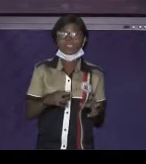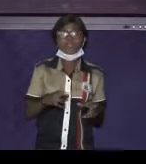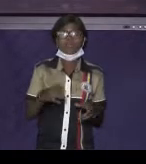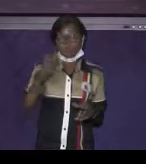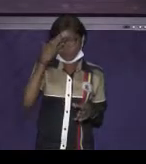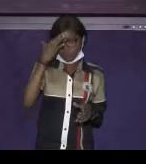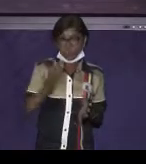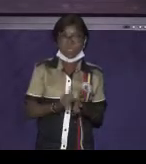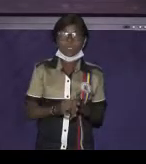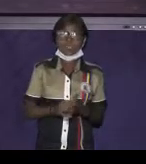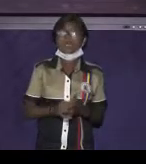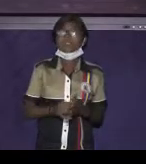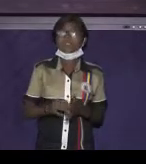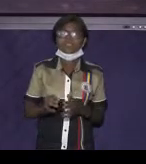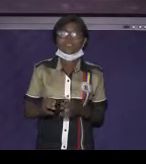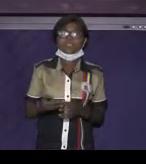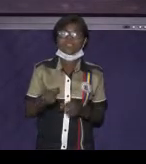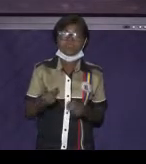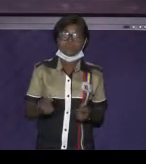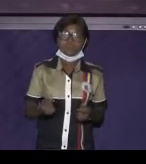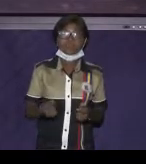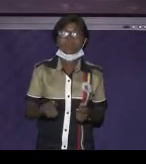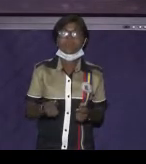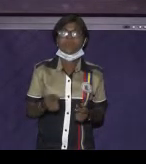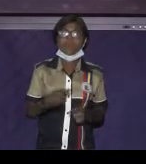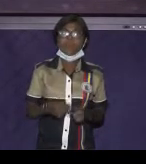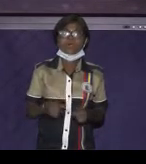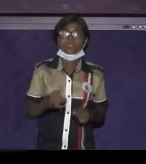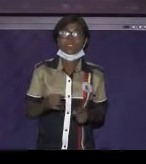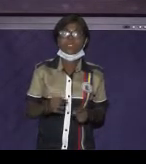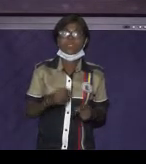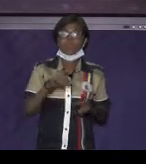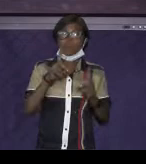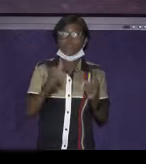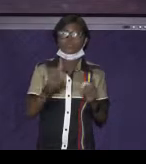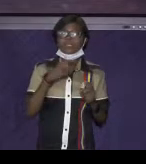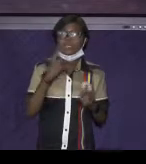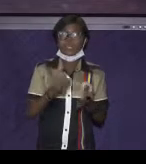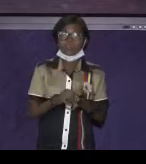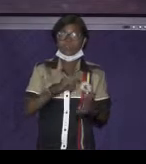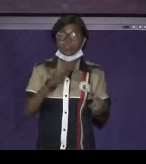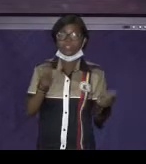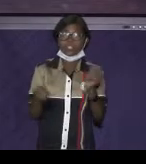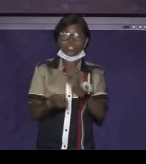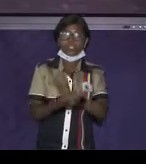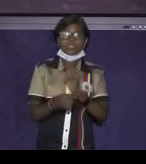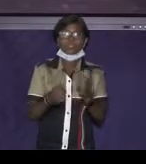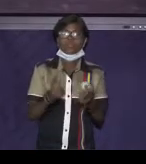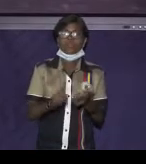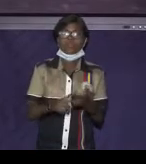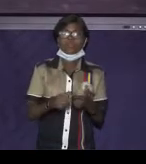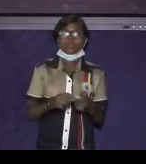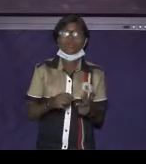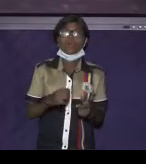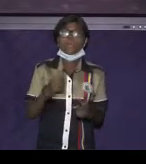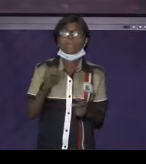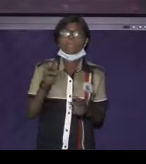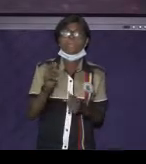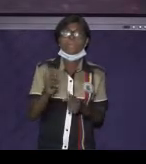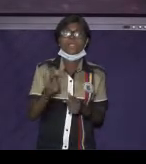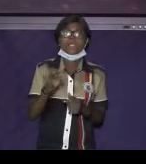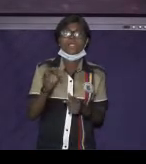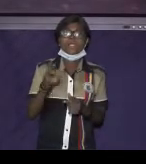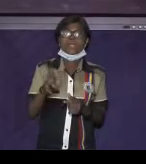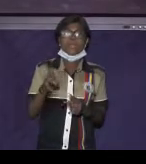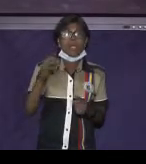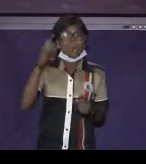are not done. The question saying change it to kilometers per hour. But what we have is meters per hour. So